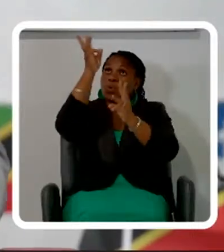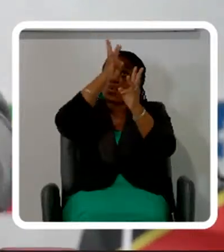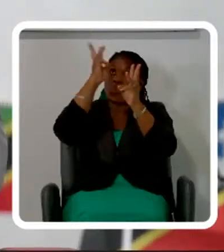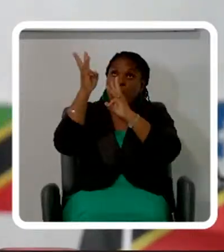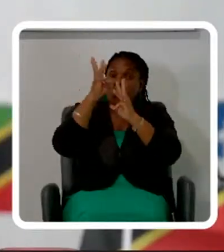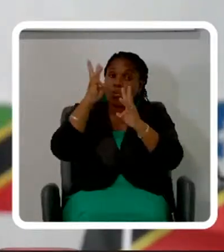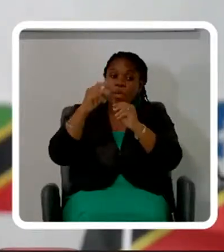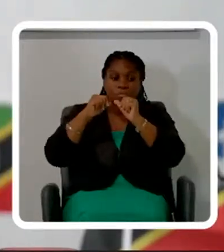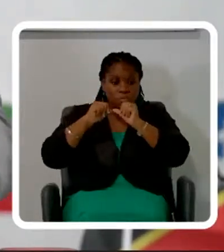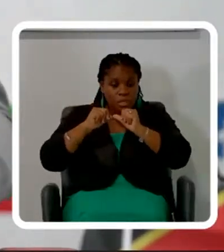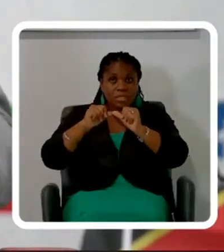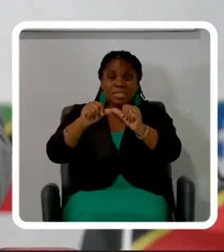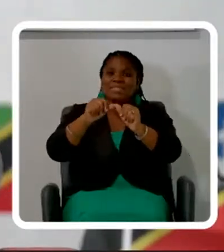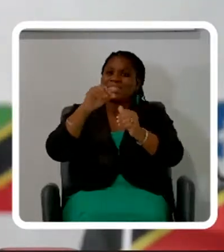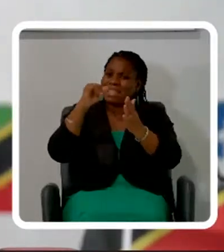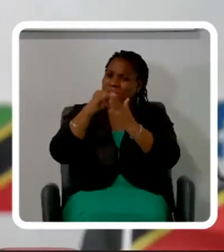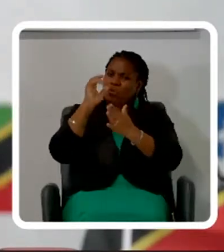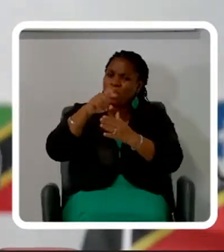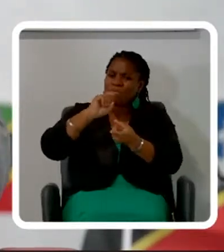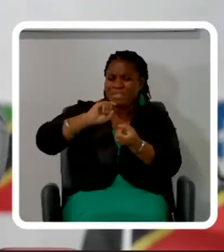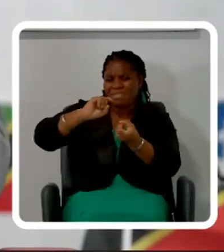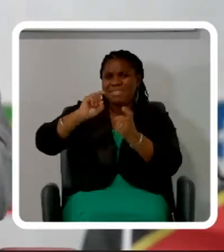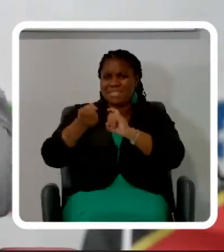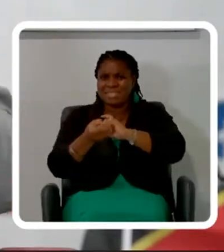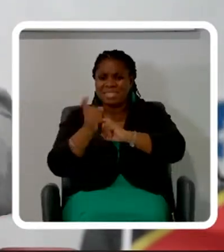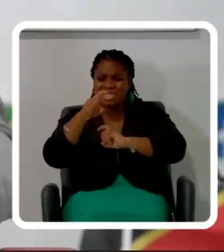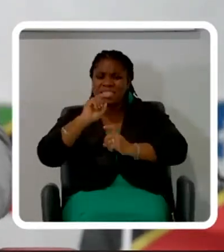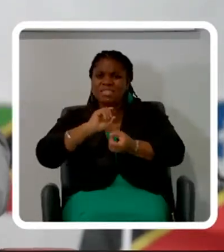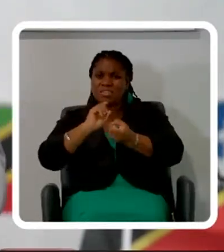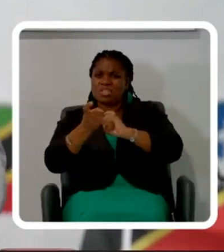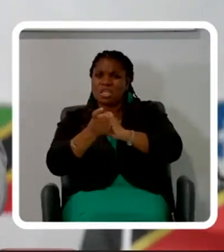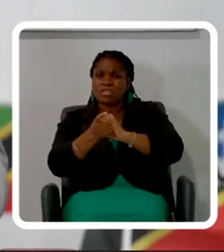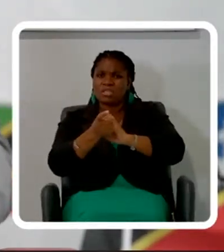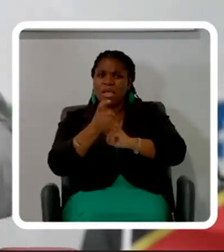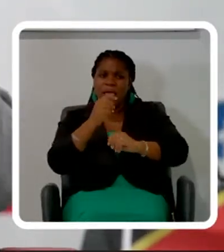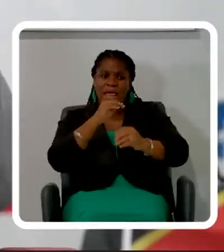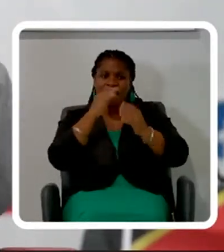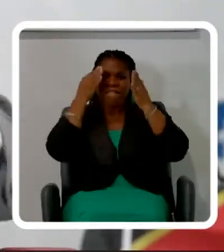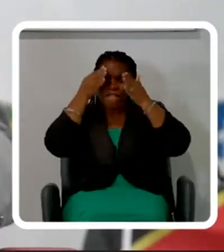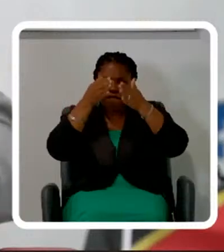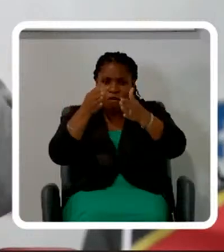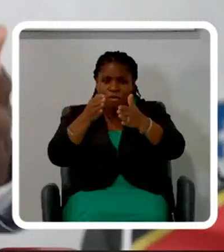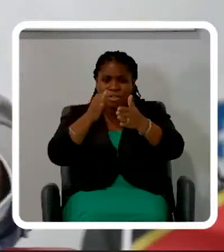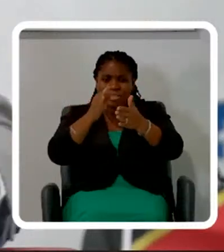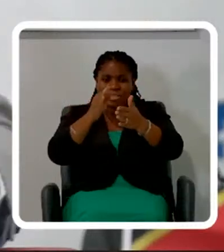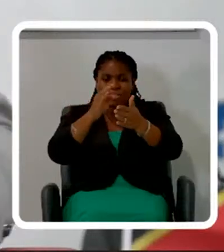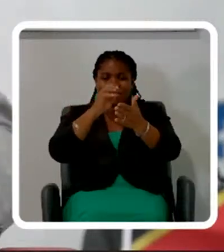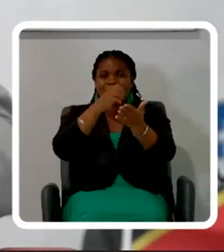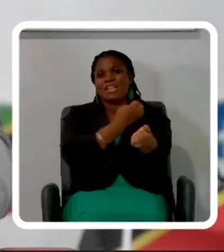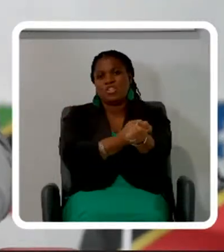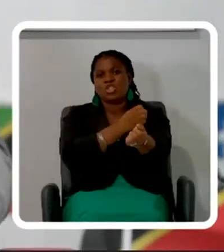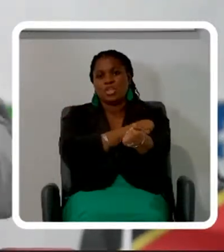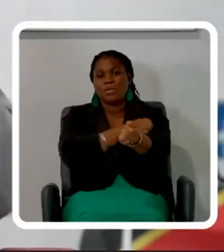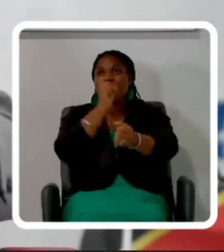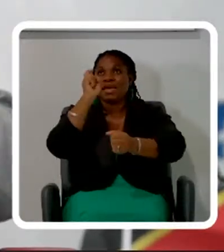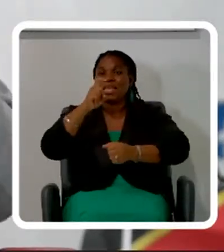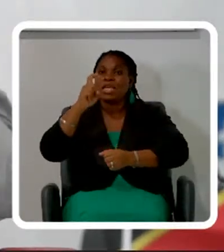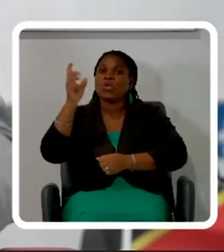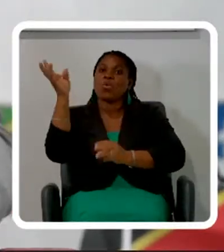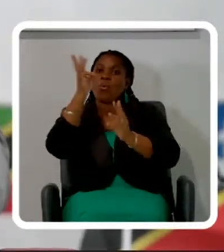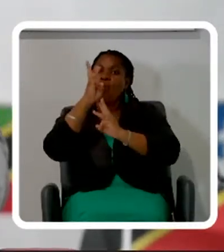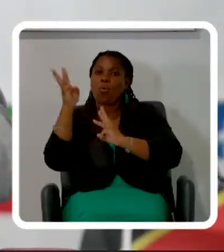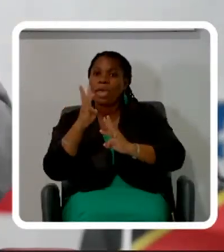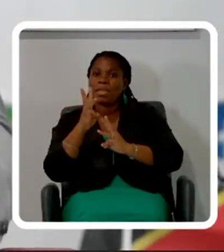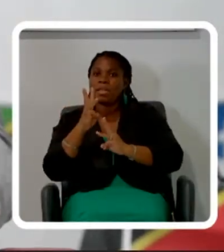transition. We need to transition to a sustainable island state. Energy has to be at the center. And we have to get wind, solar, geothermal. That is